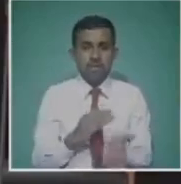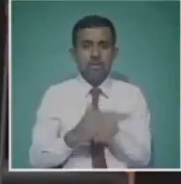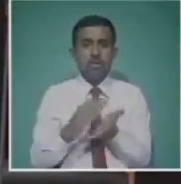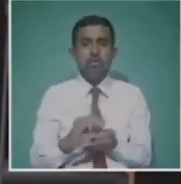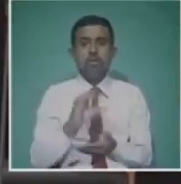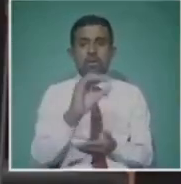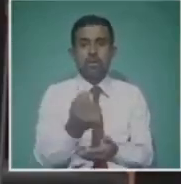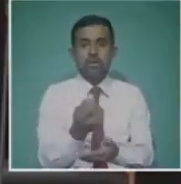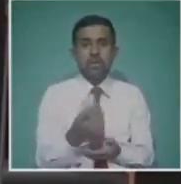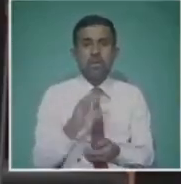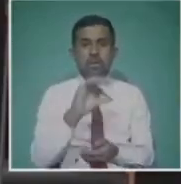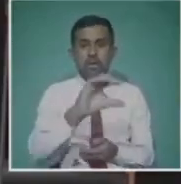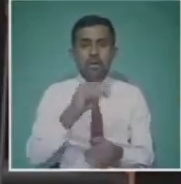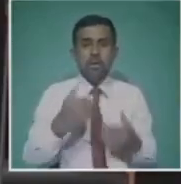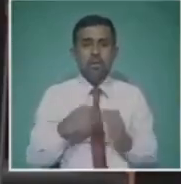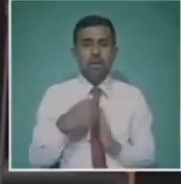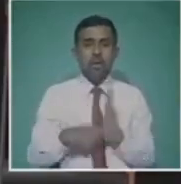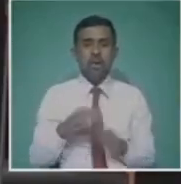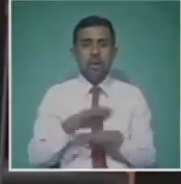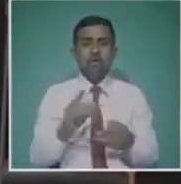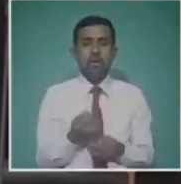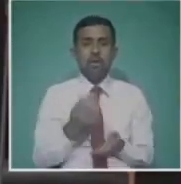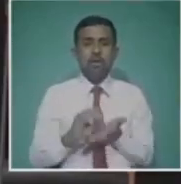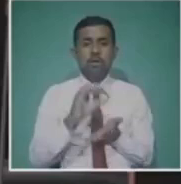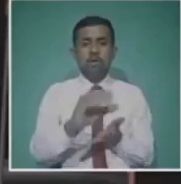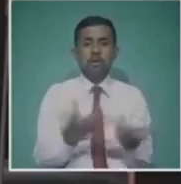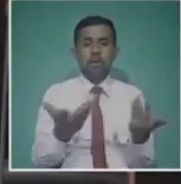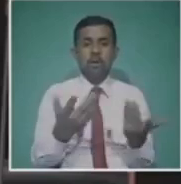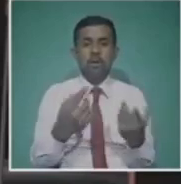So there are faculties which go ahead and